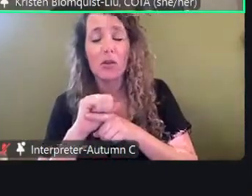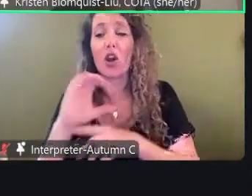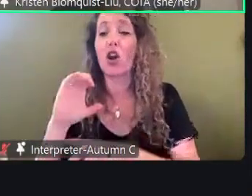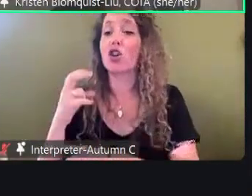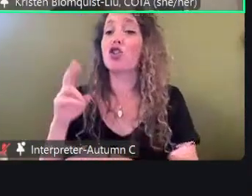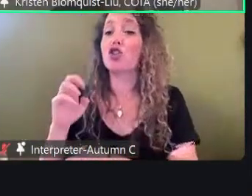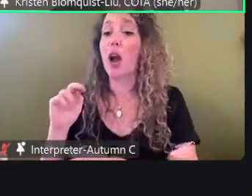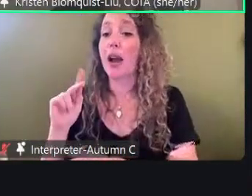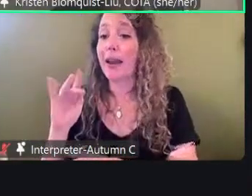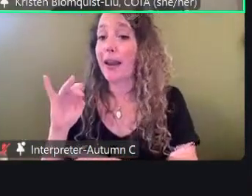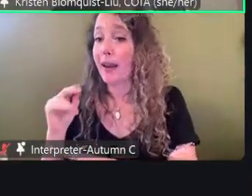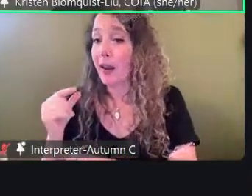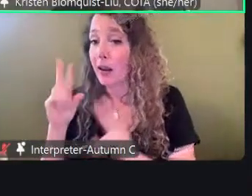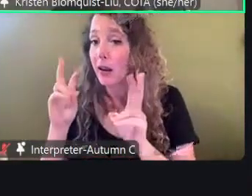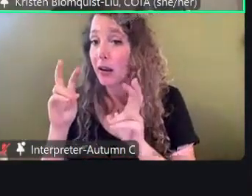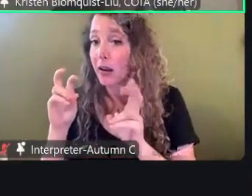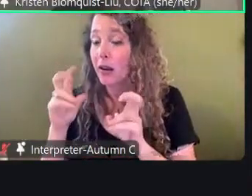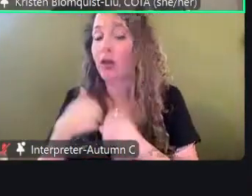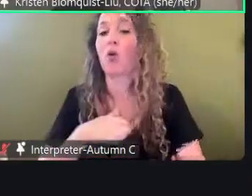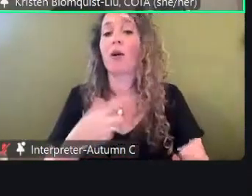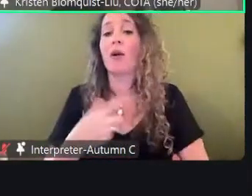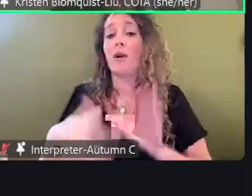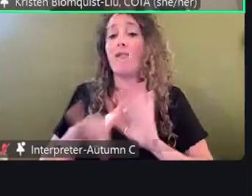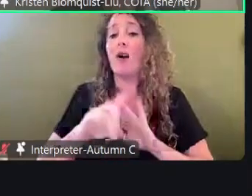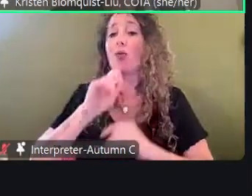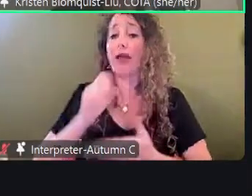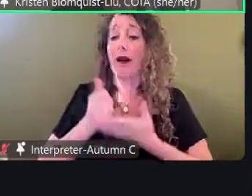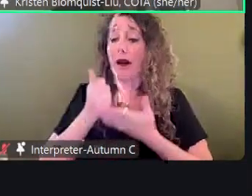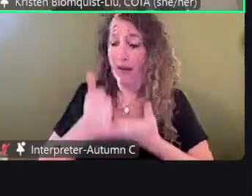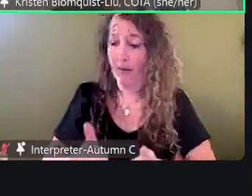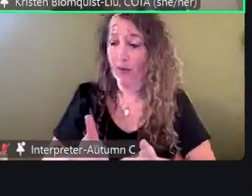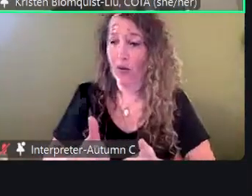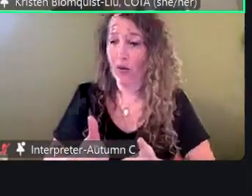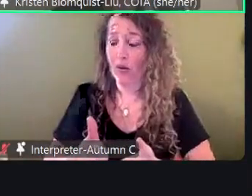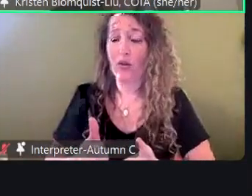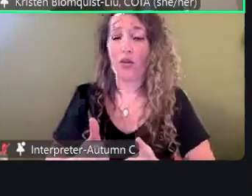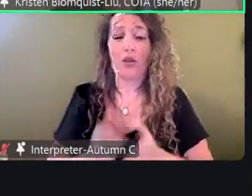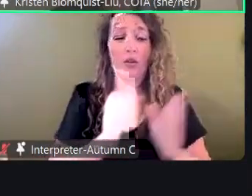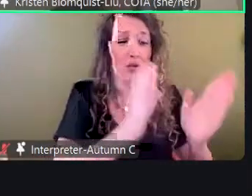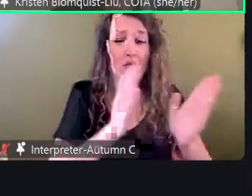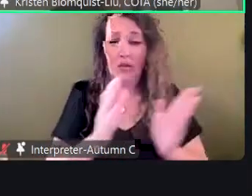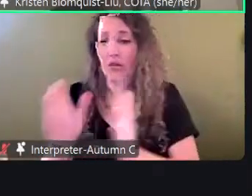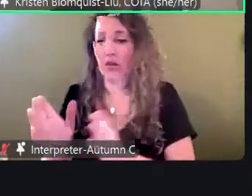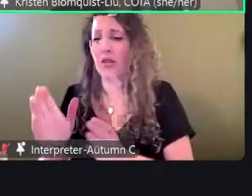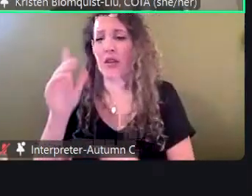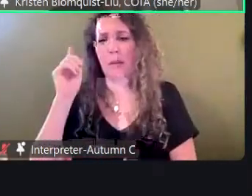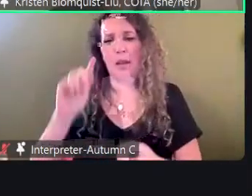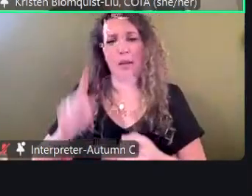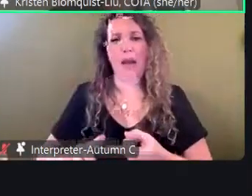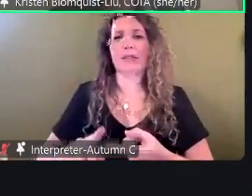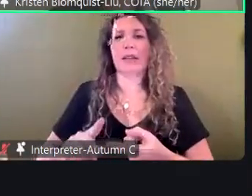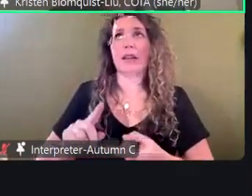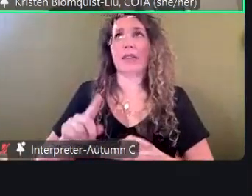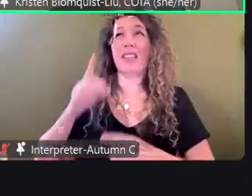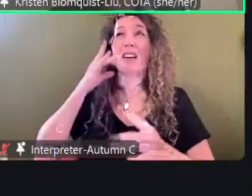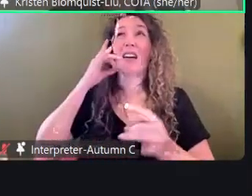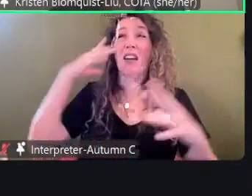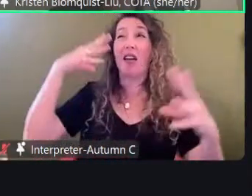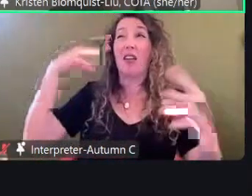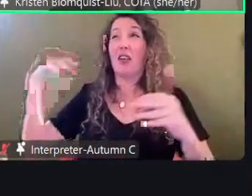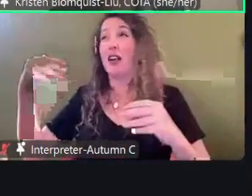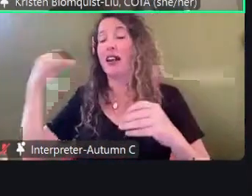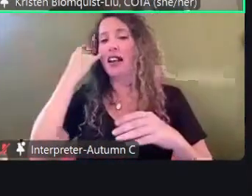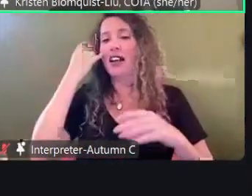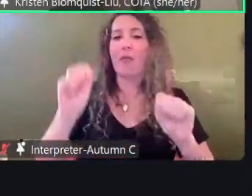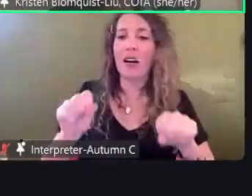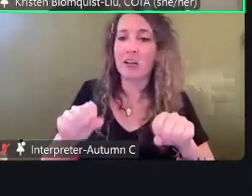are all things that we have found to be helpful. Minimizing fluorescent lighting if possible. And then also